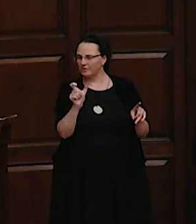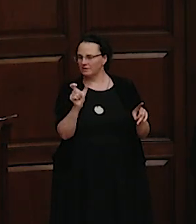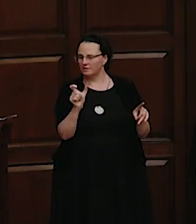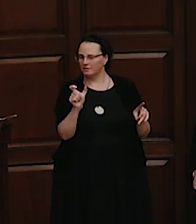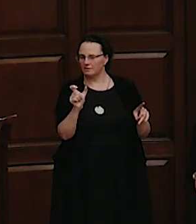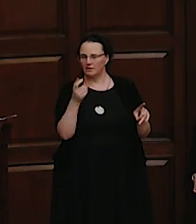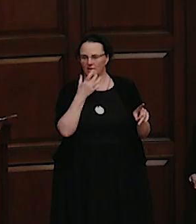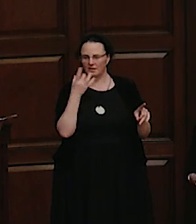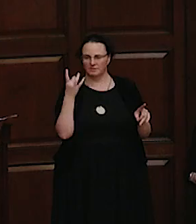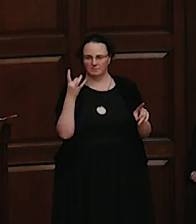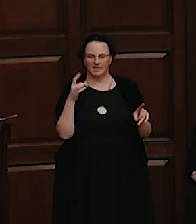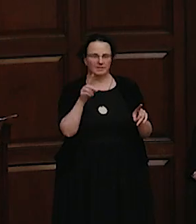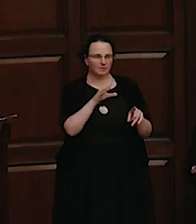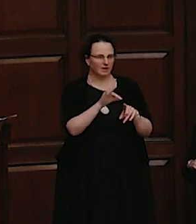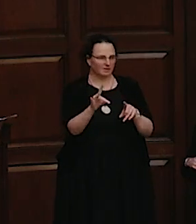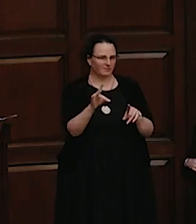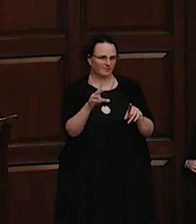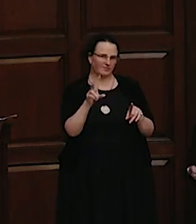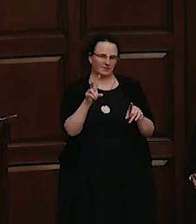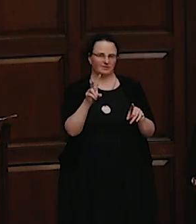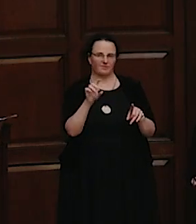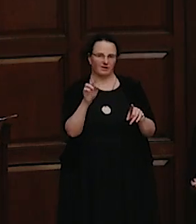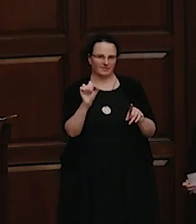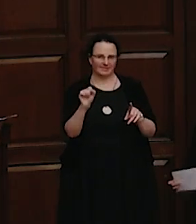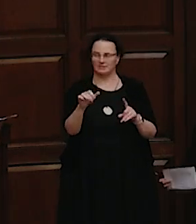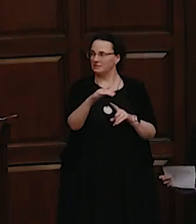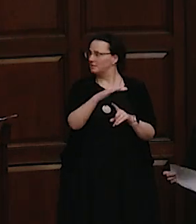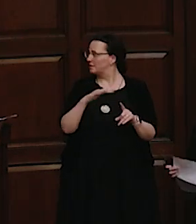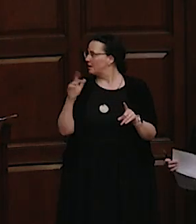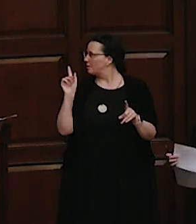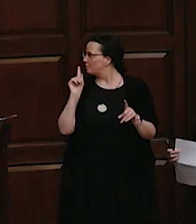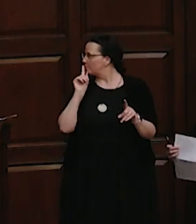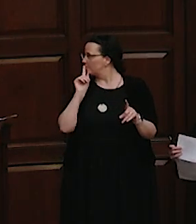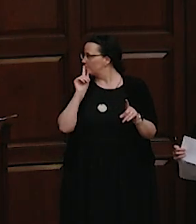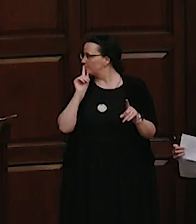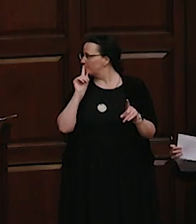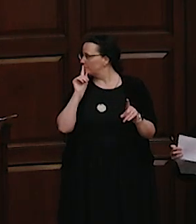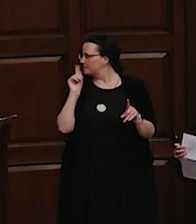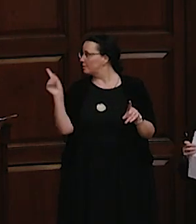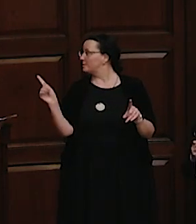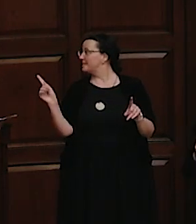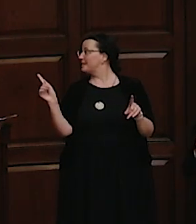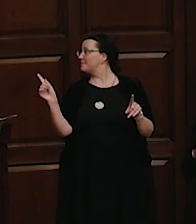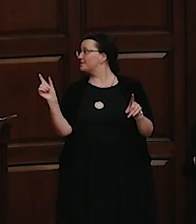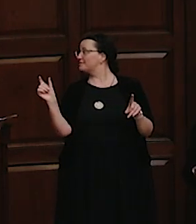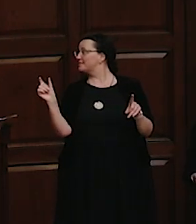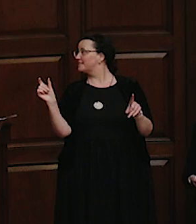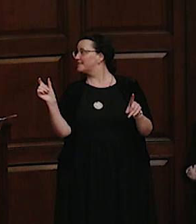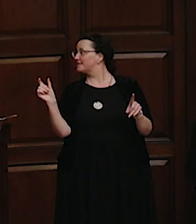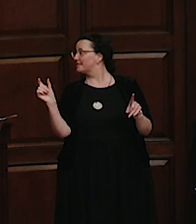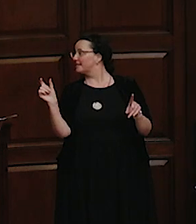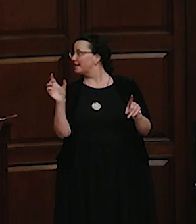definitely more a research question still at present. I think we're not sure. Would that be fair to say, Natasha? Yeah.